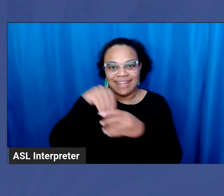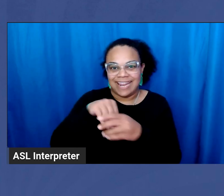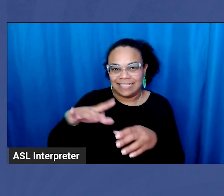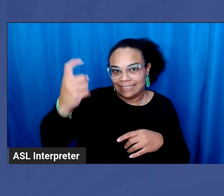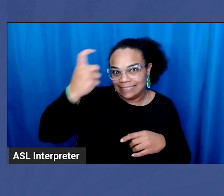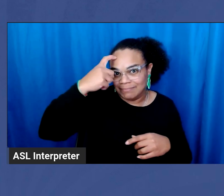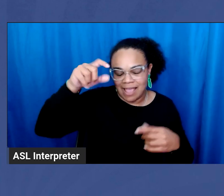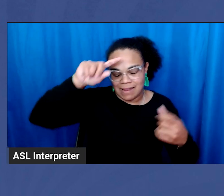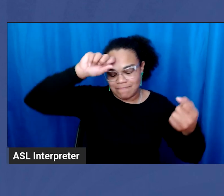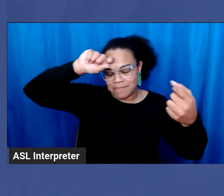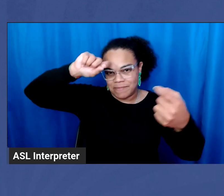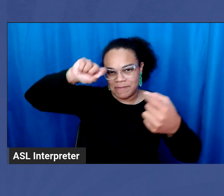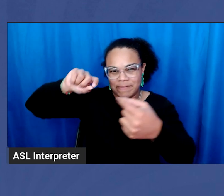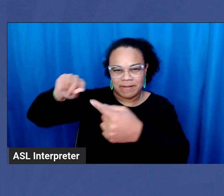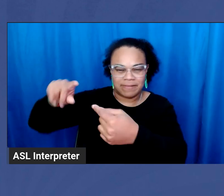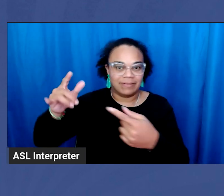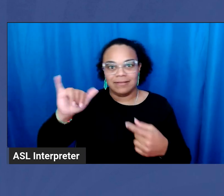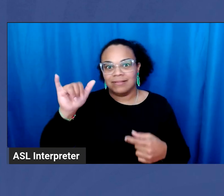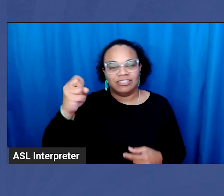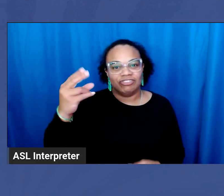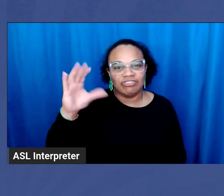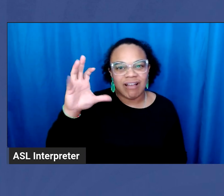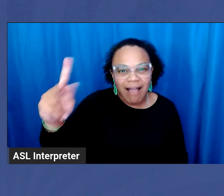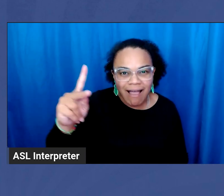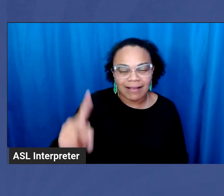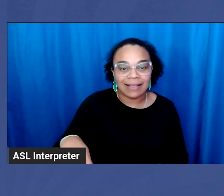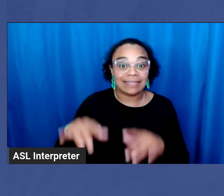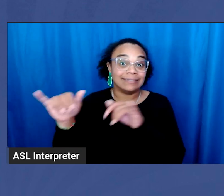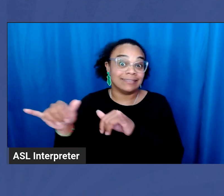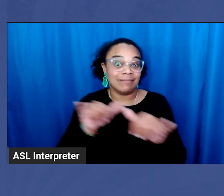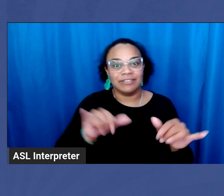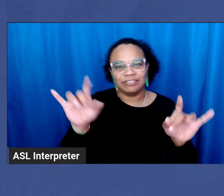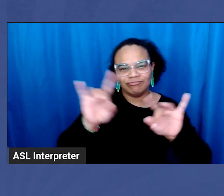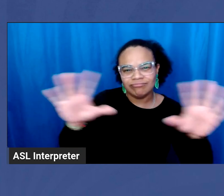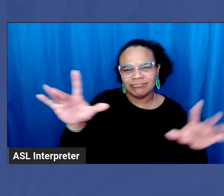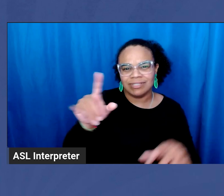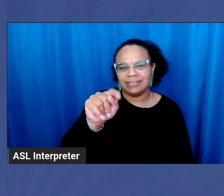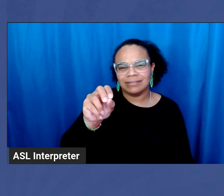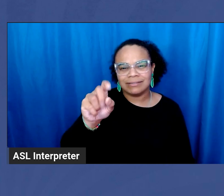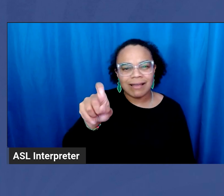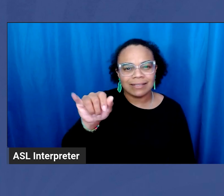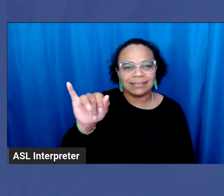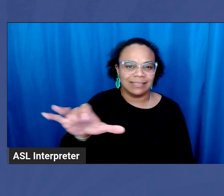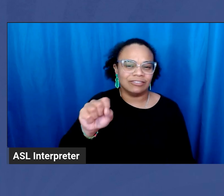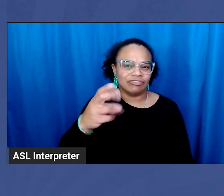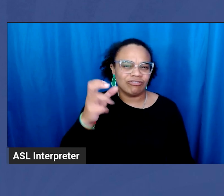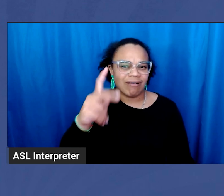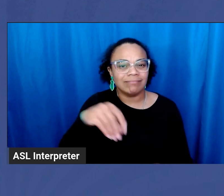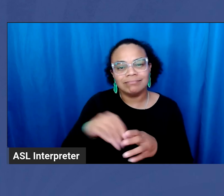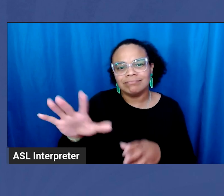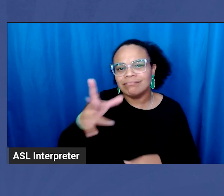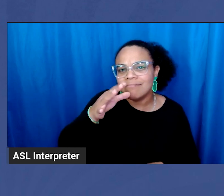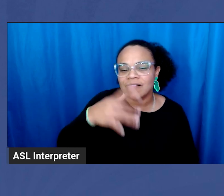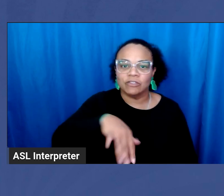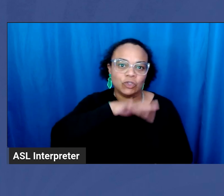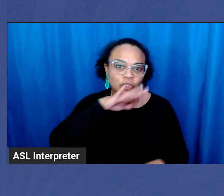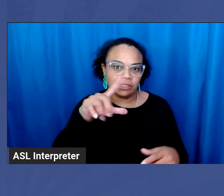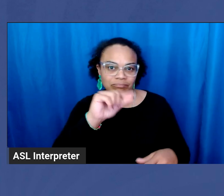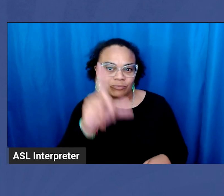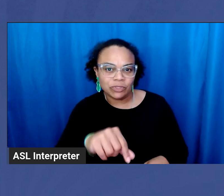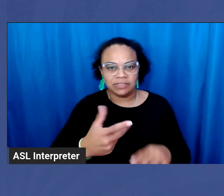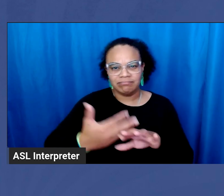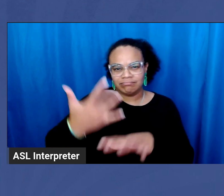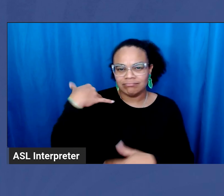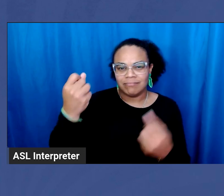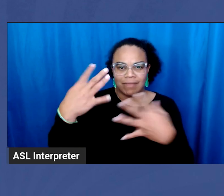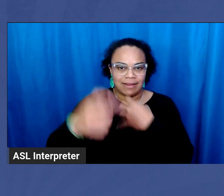his synapse, like toxic shock, similar to the toxic shock from his mother's dirty pussy so many decades